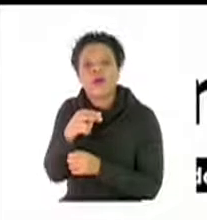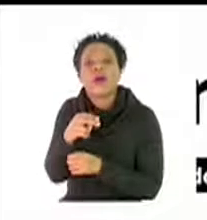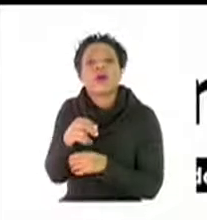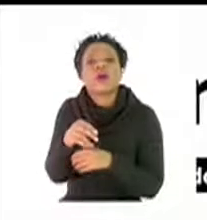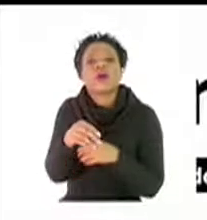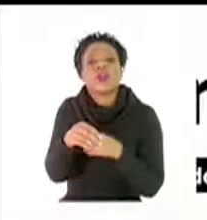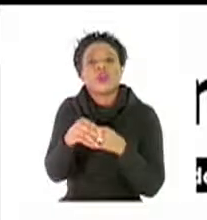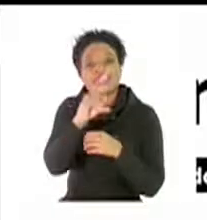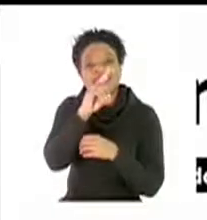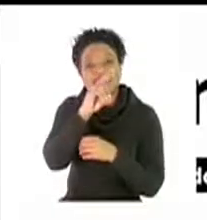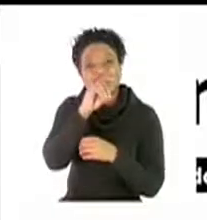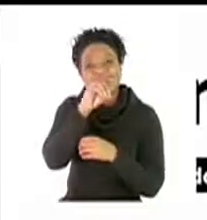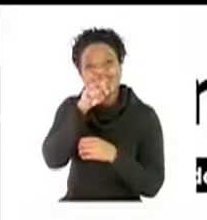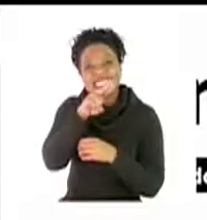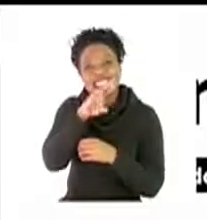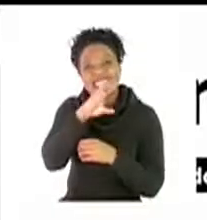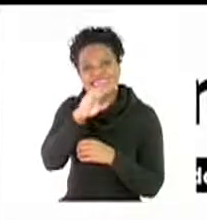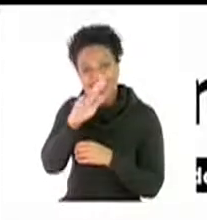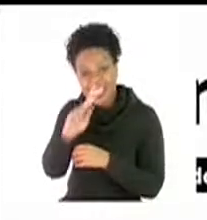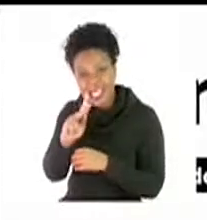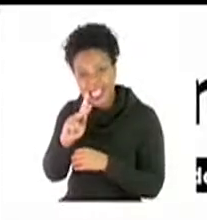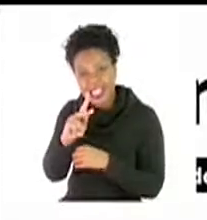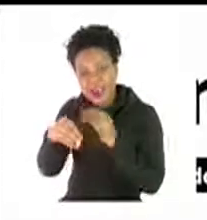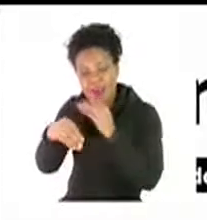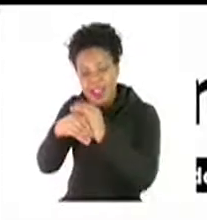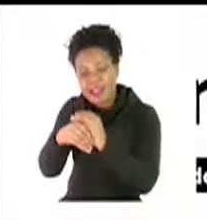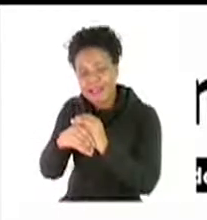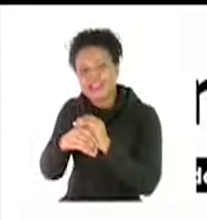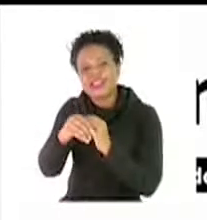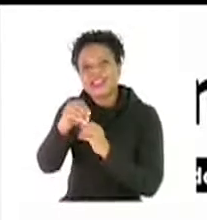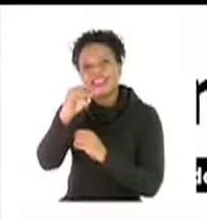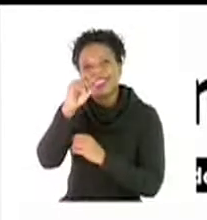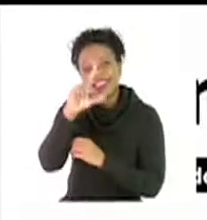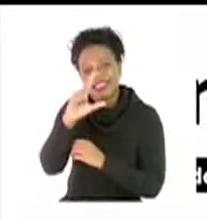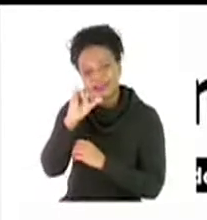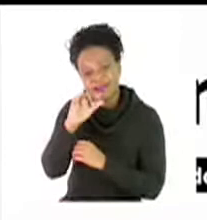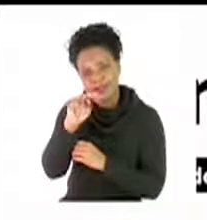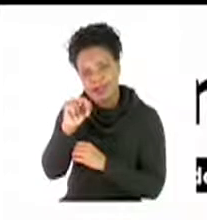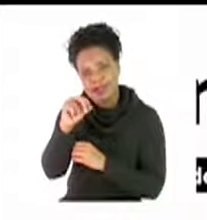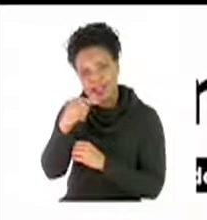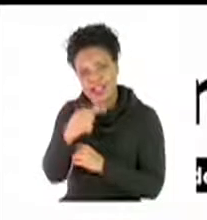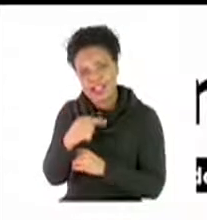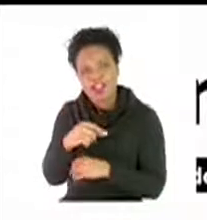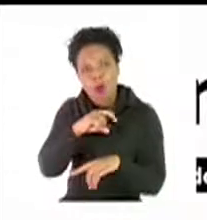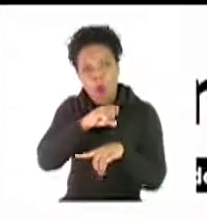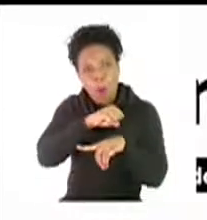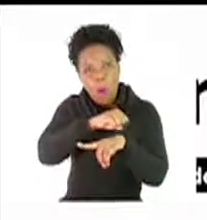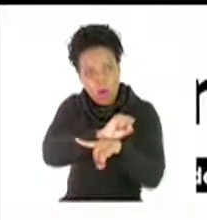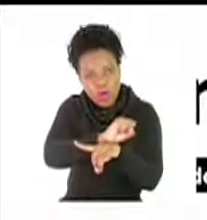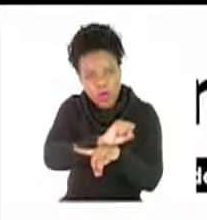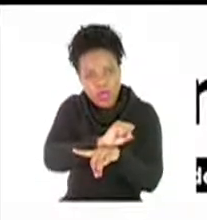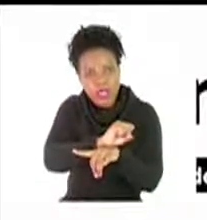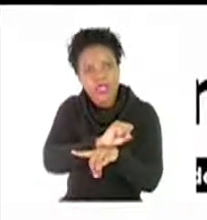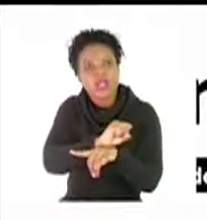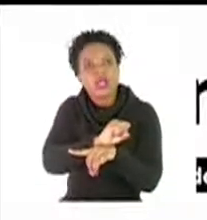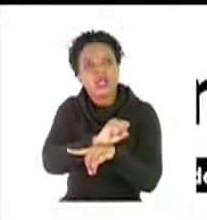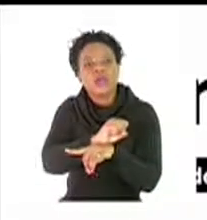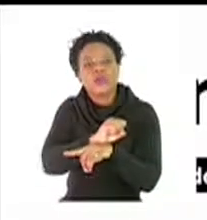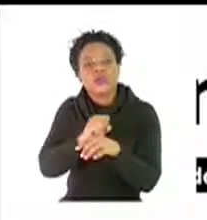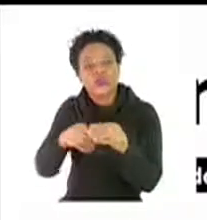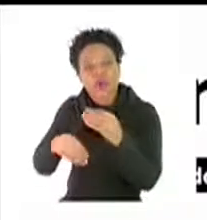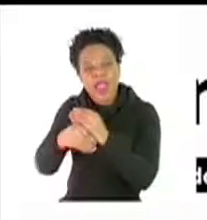Diminutives can also be a special word for something younger or smaller, e.g.,